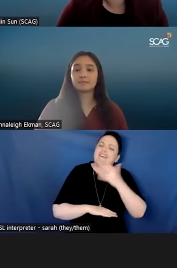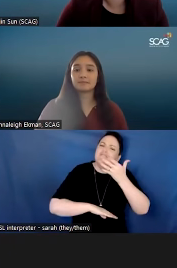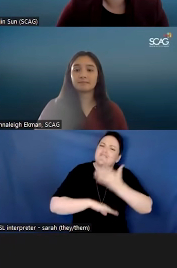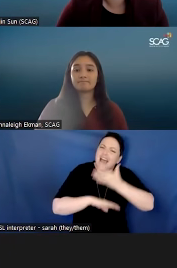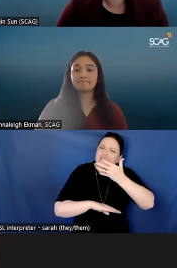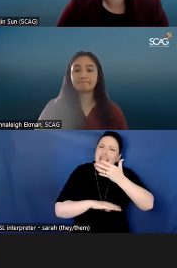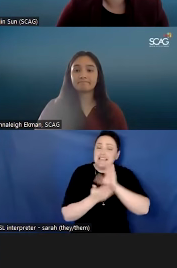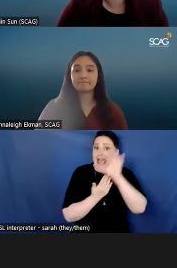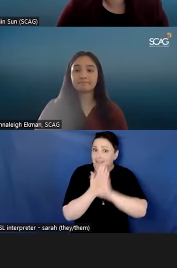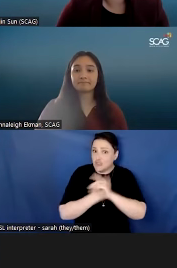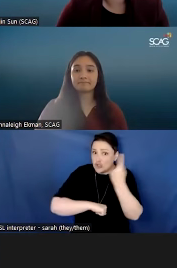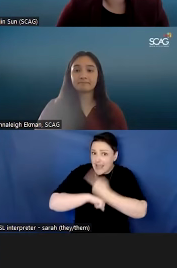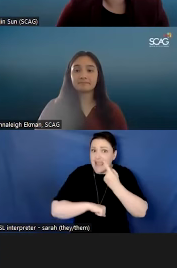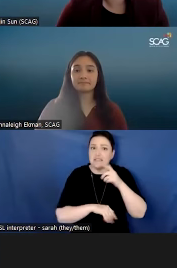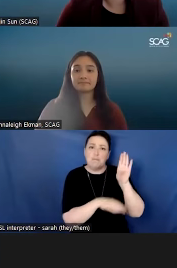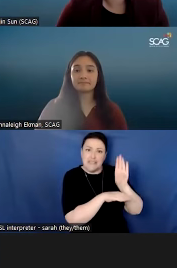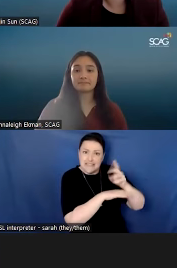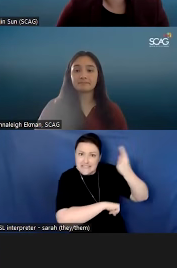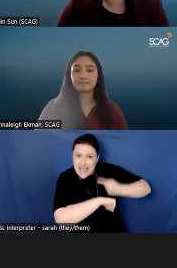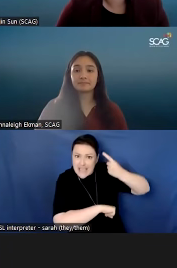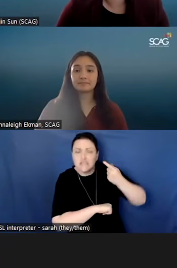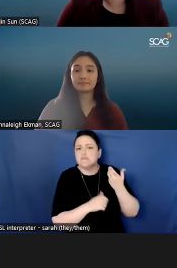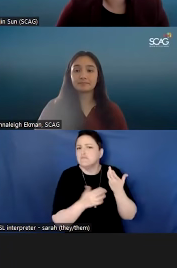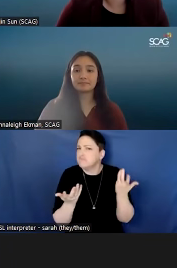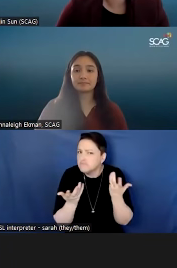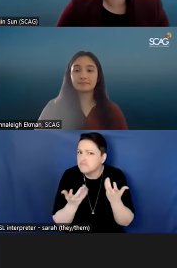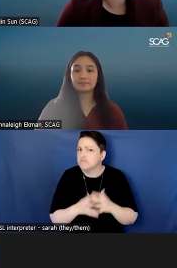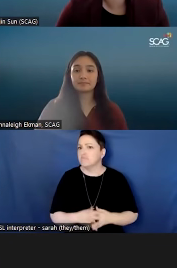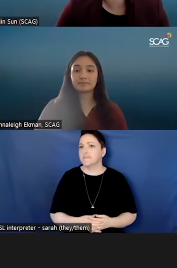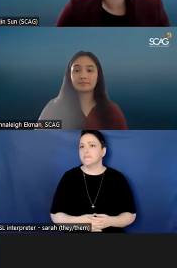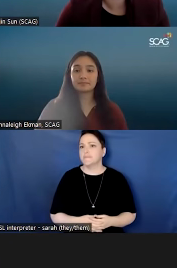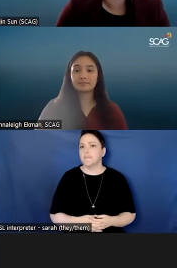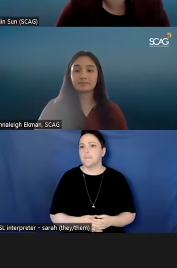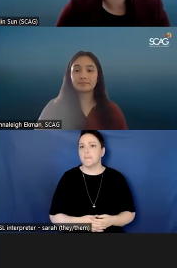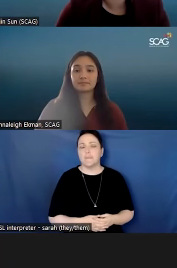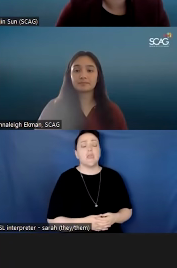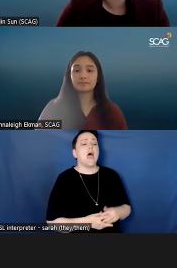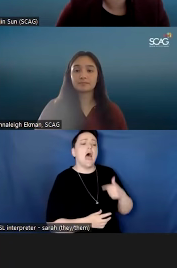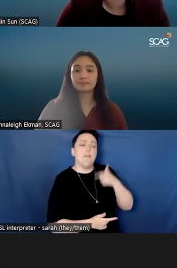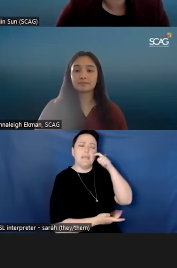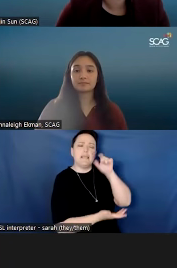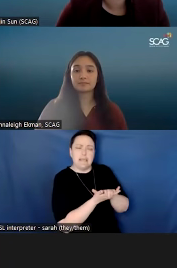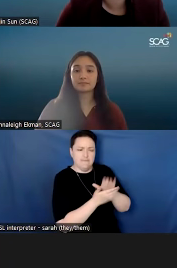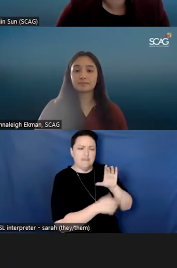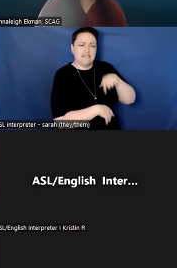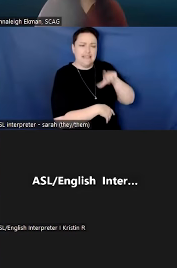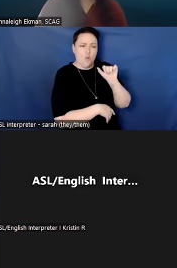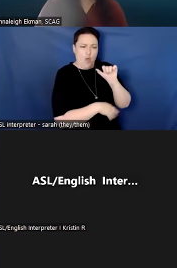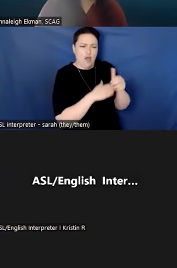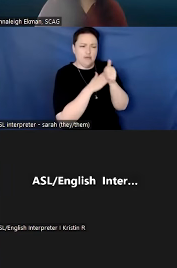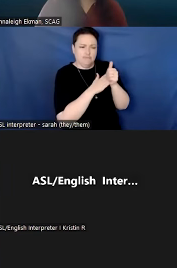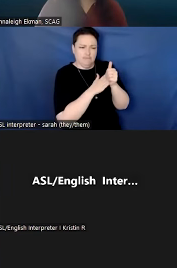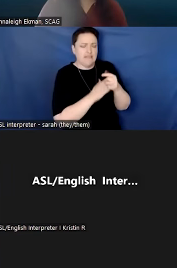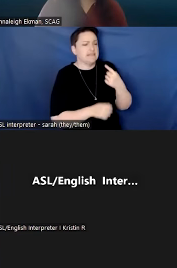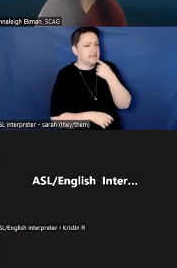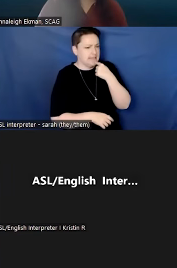days? And how does that work? I think the CEQA guideline just said 5 days, doesn't say calendar or